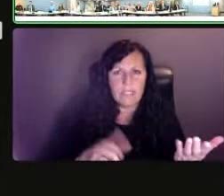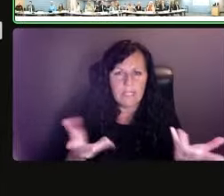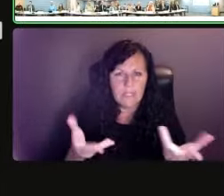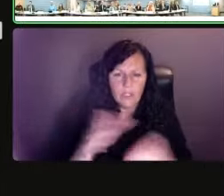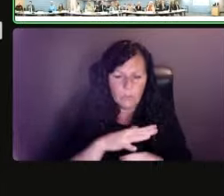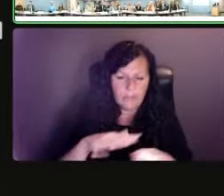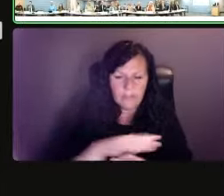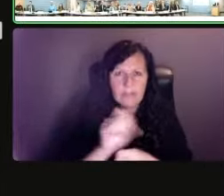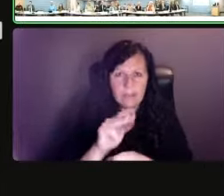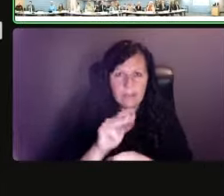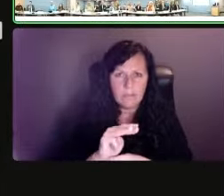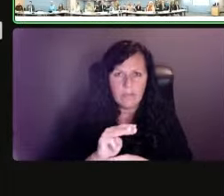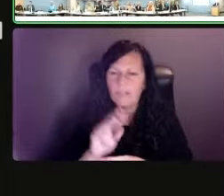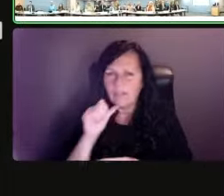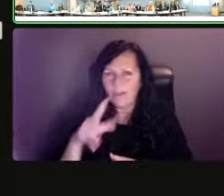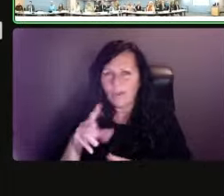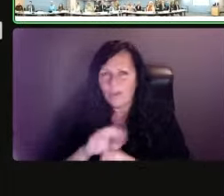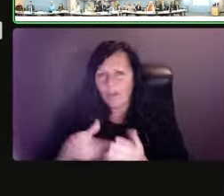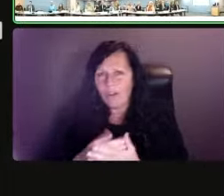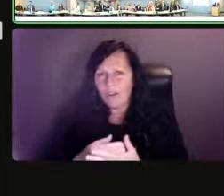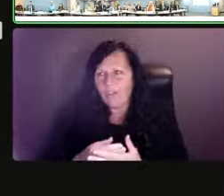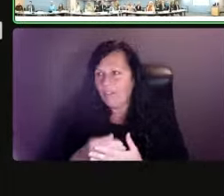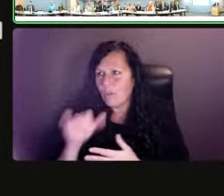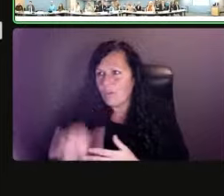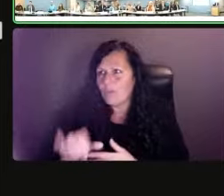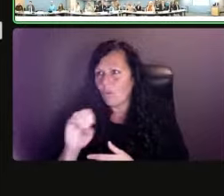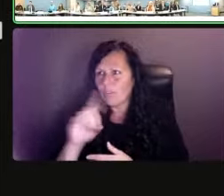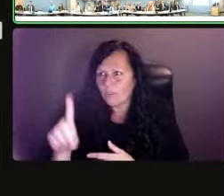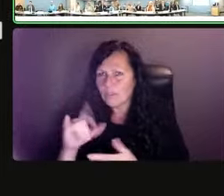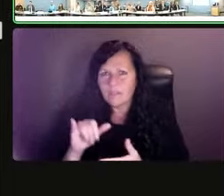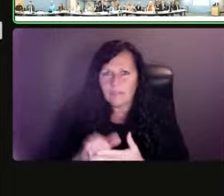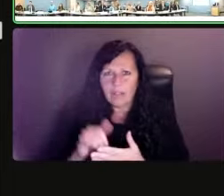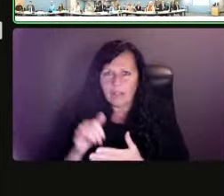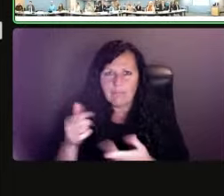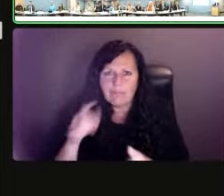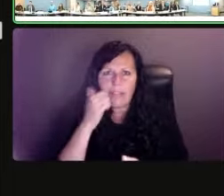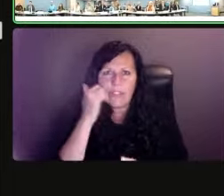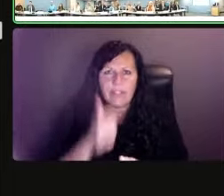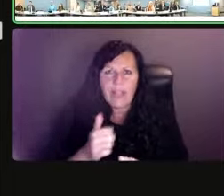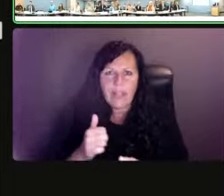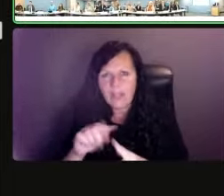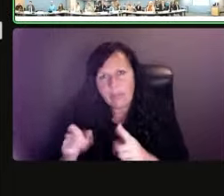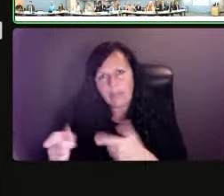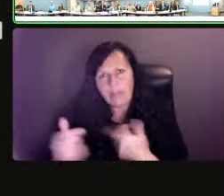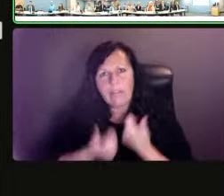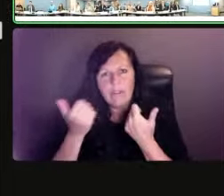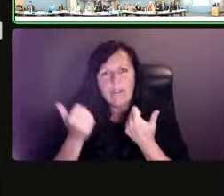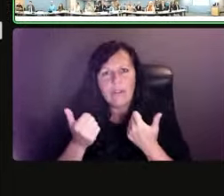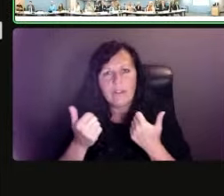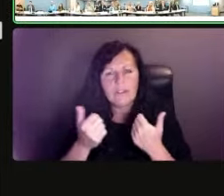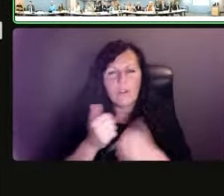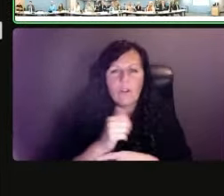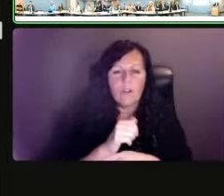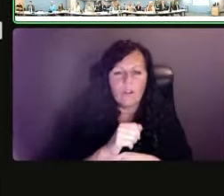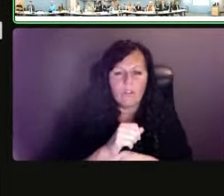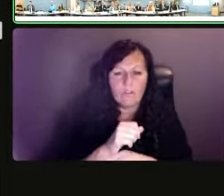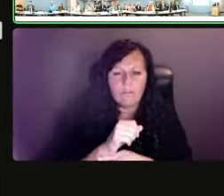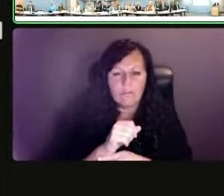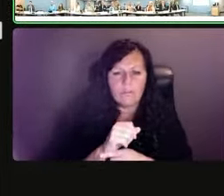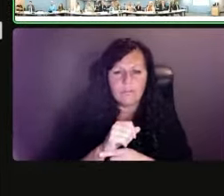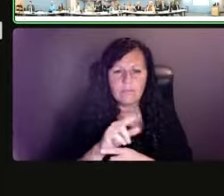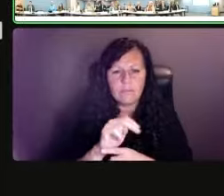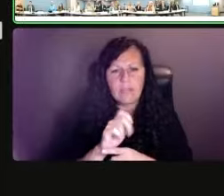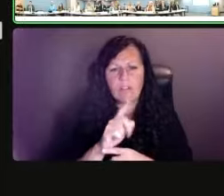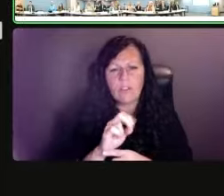the non-fatal overdose that we're dealing with every day. Our officers are saving people with naloxone, same thing with our firefighters. So